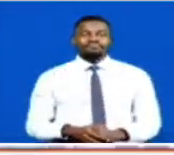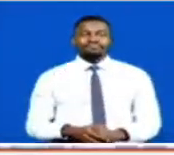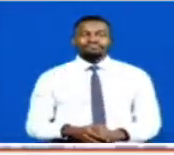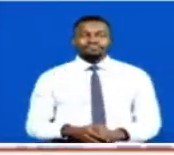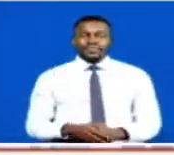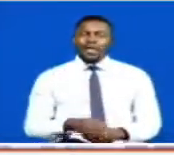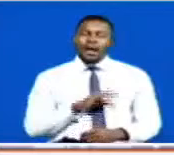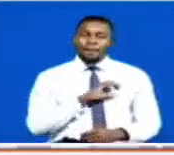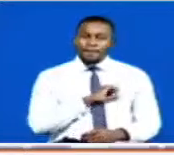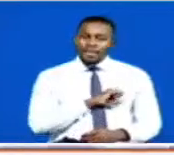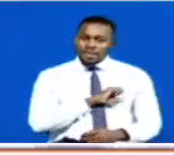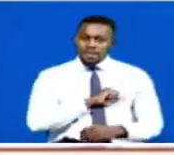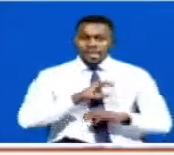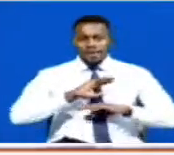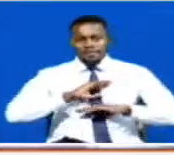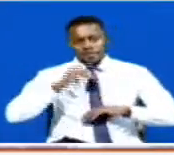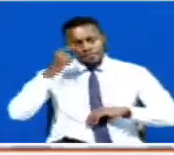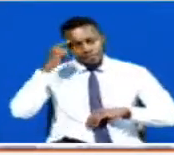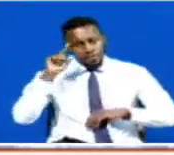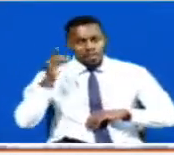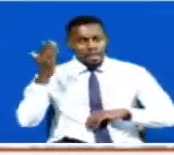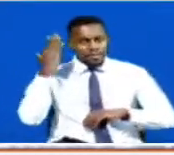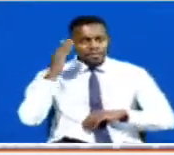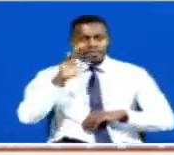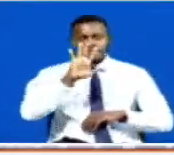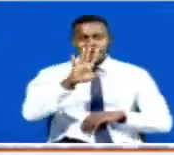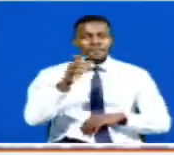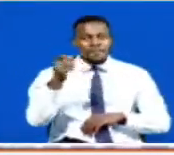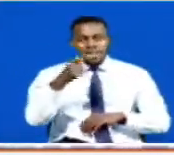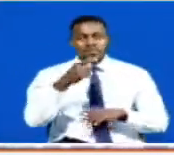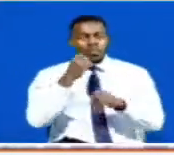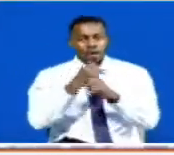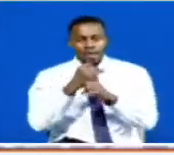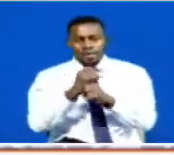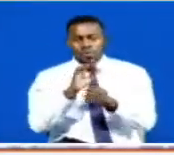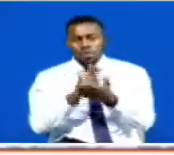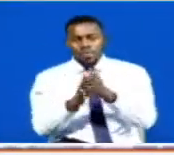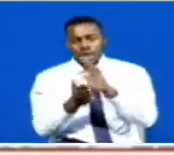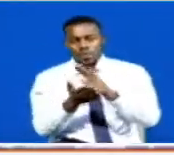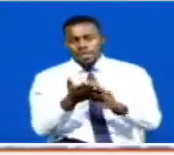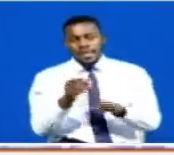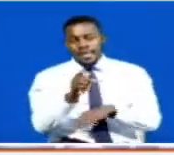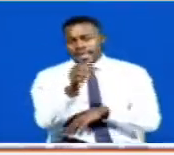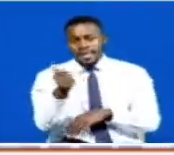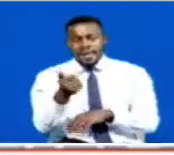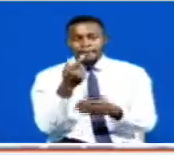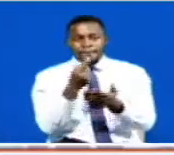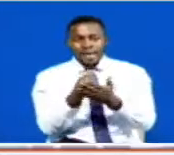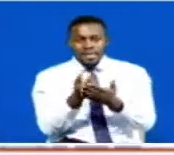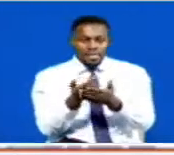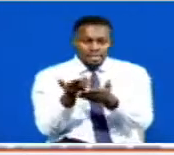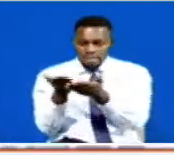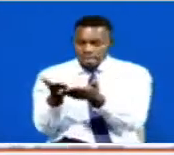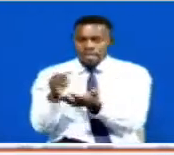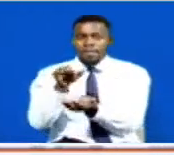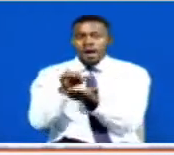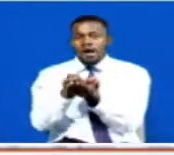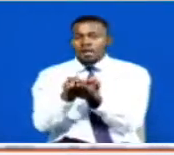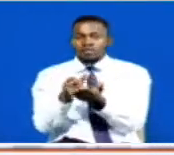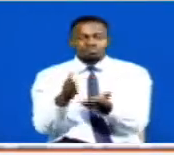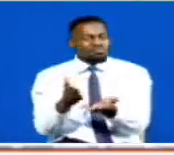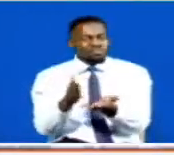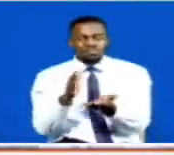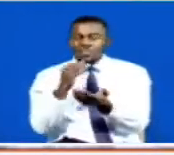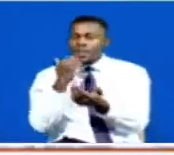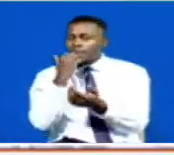patient enough for the last 5 months, working without any salaries in our banks. We are in